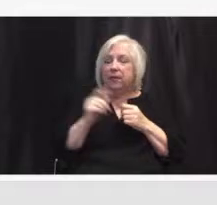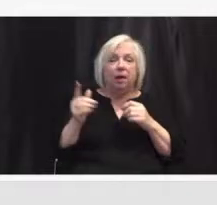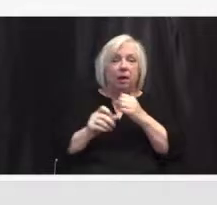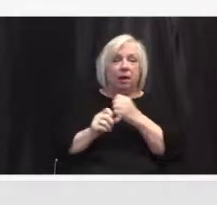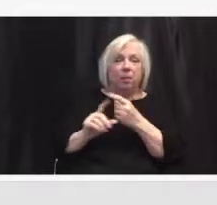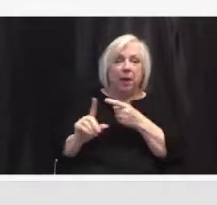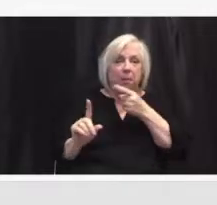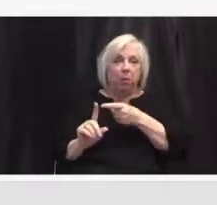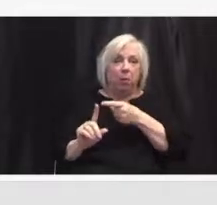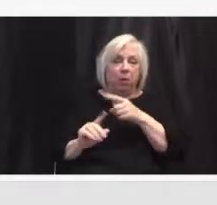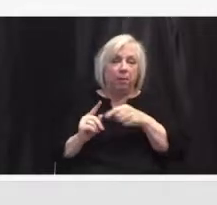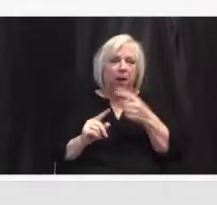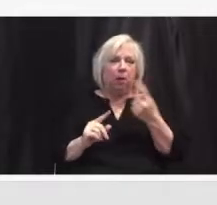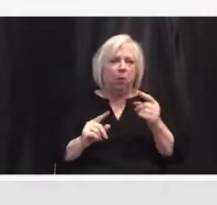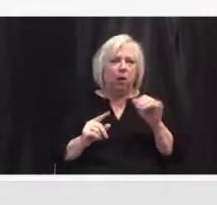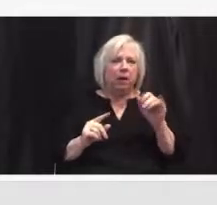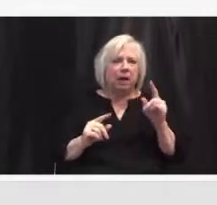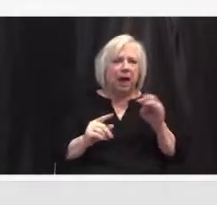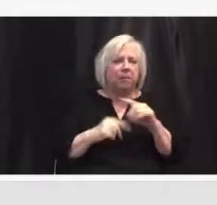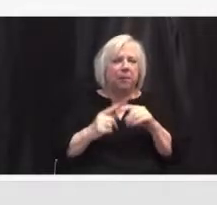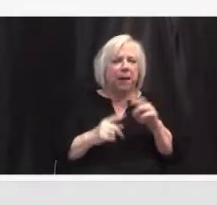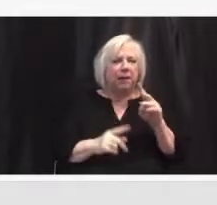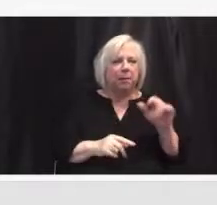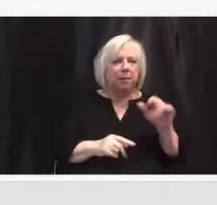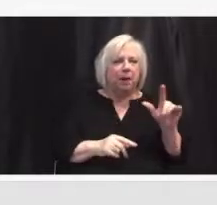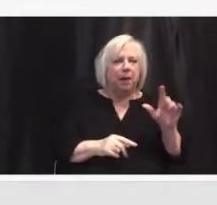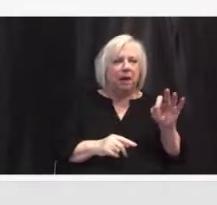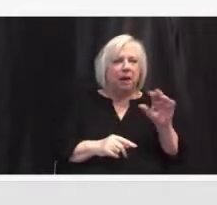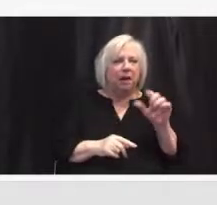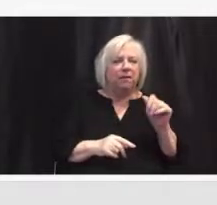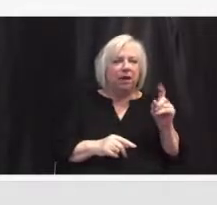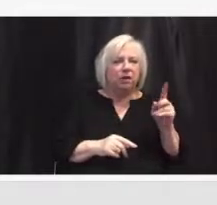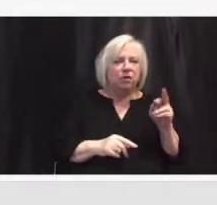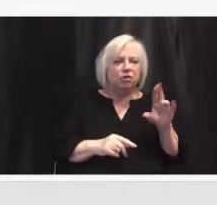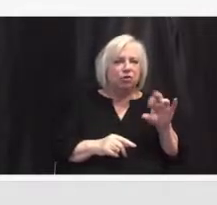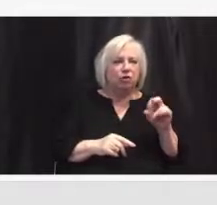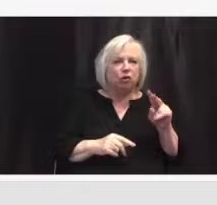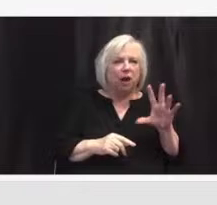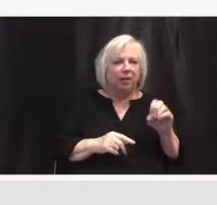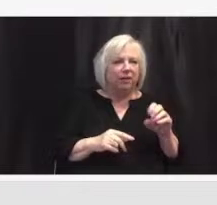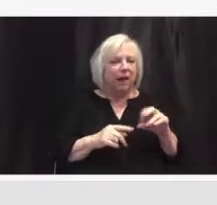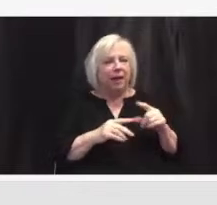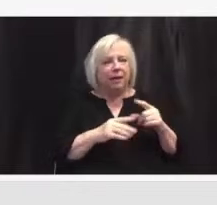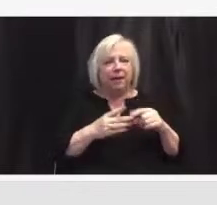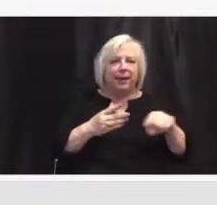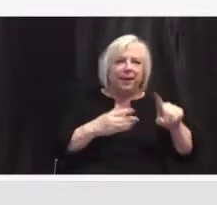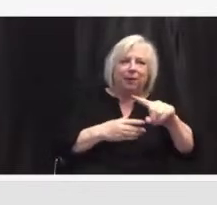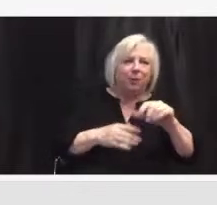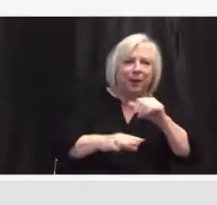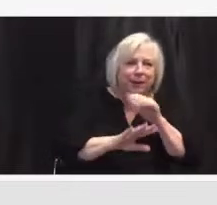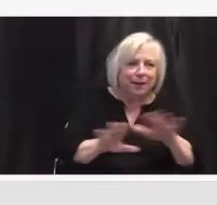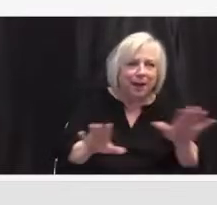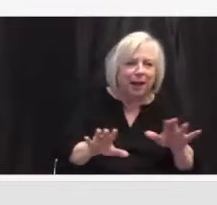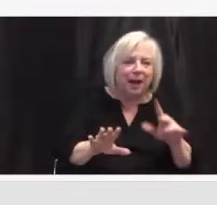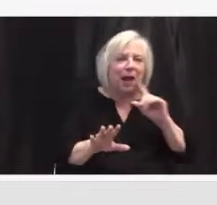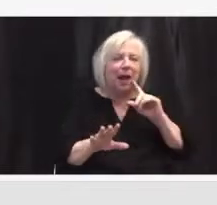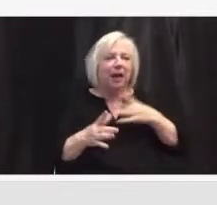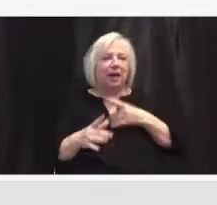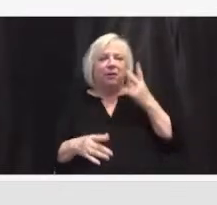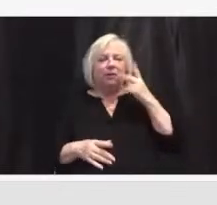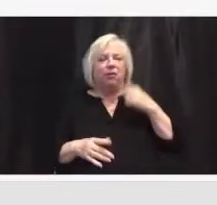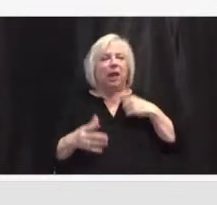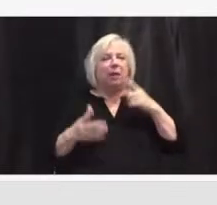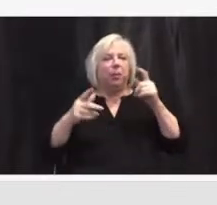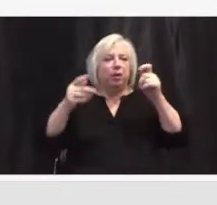about one item was about for the bill of insurance, and another item next week it wasn't. I mean, one thing I would like to see if we came up with a